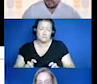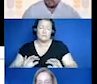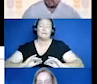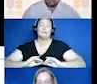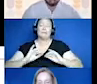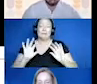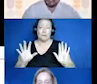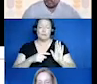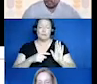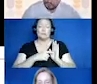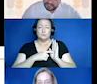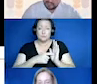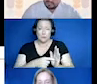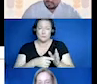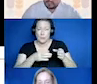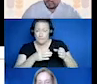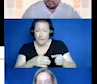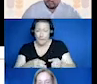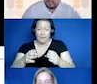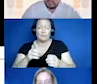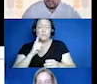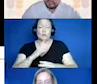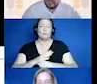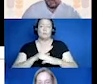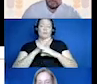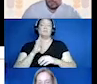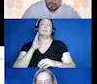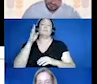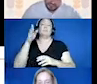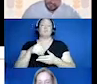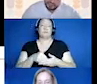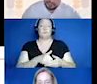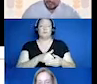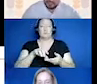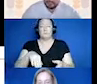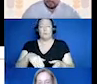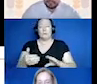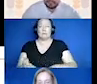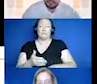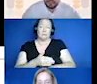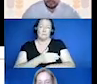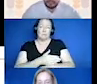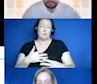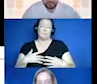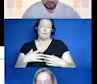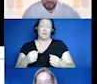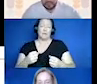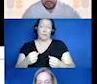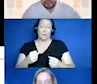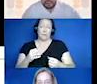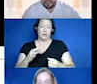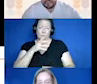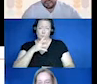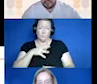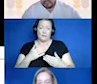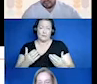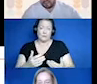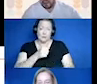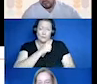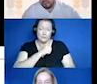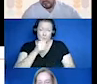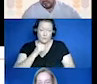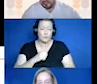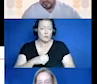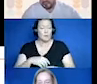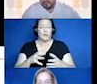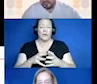us a pathway for preventing future infant mortality by improving the health status of women in Arizona. As you can tell, there's a